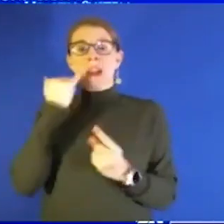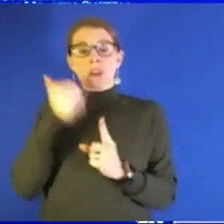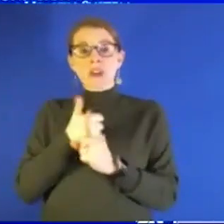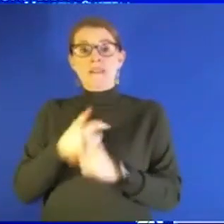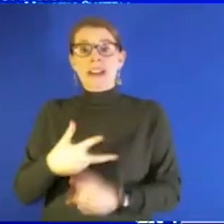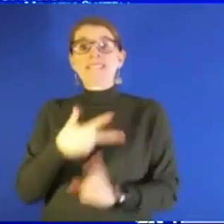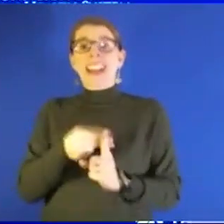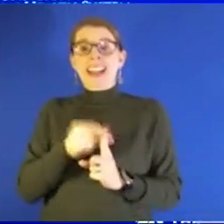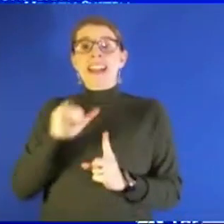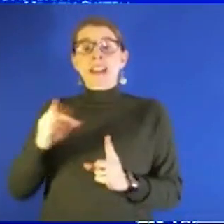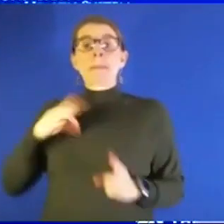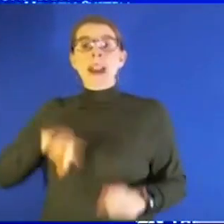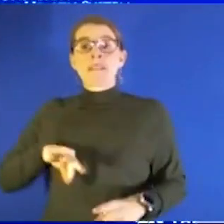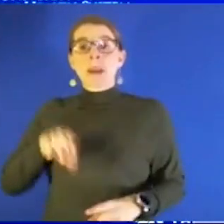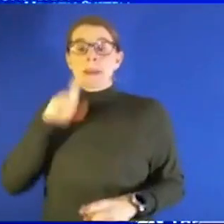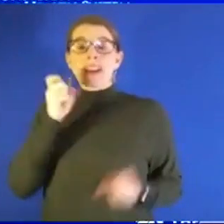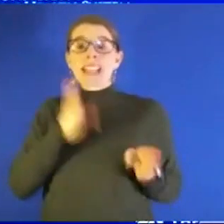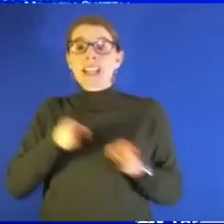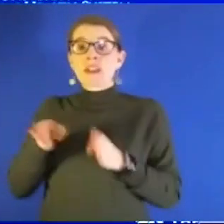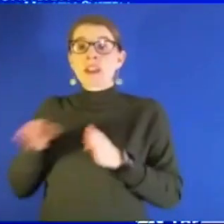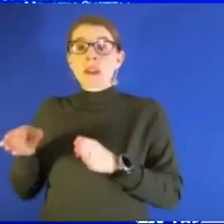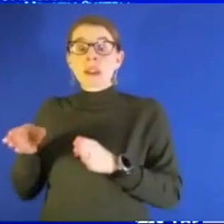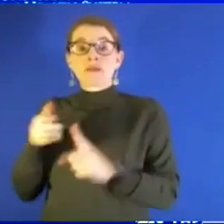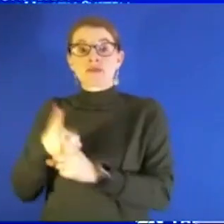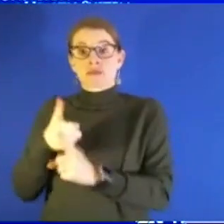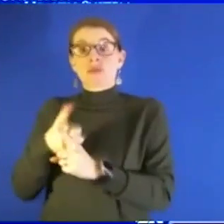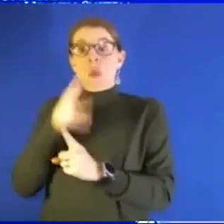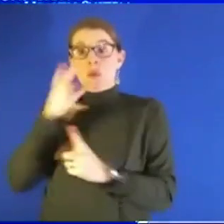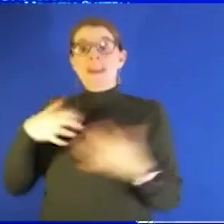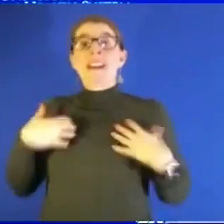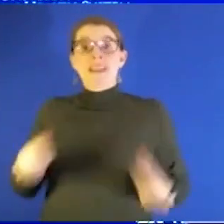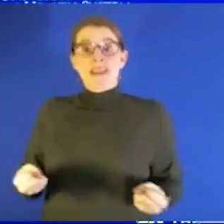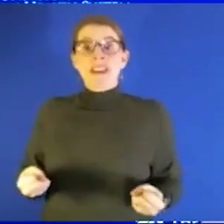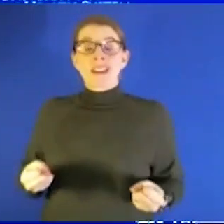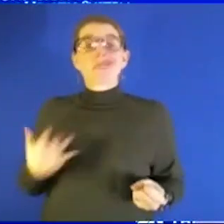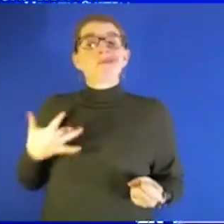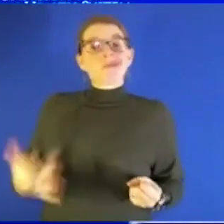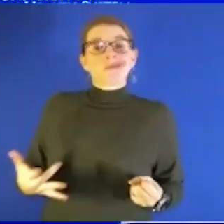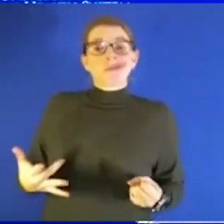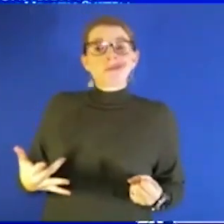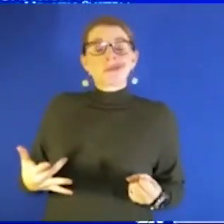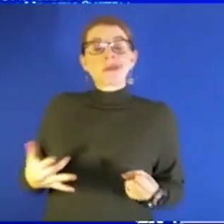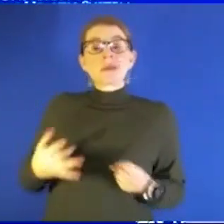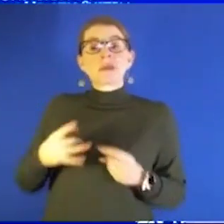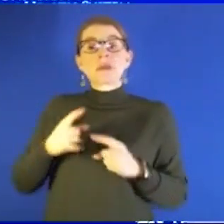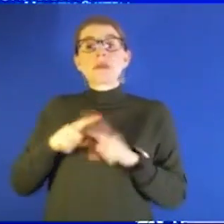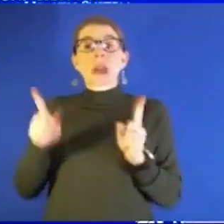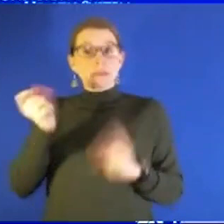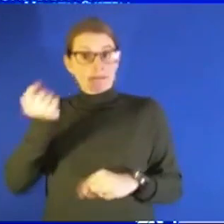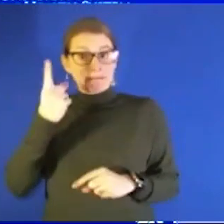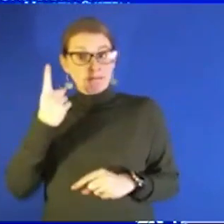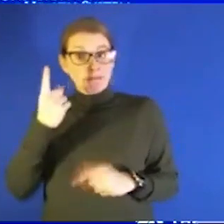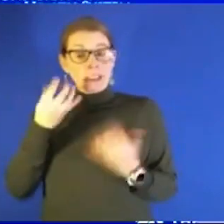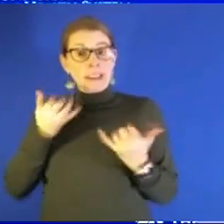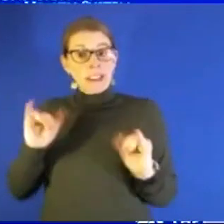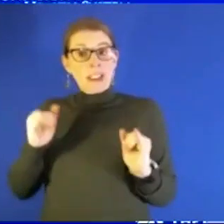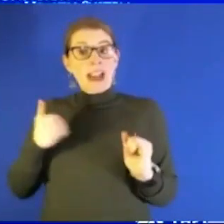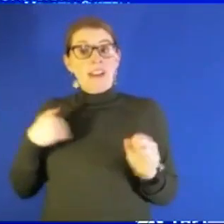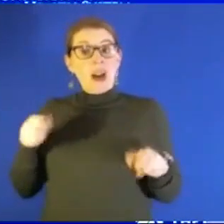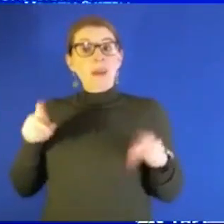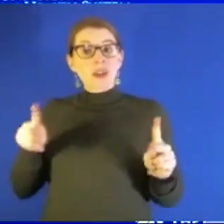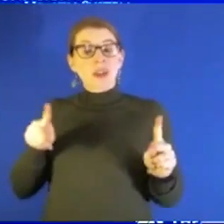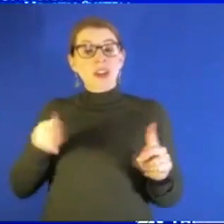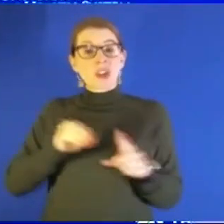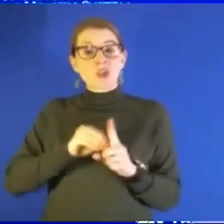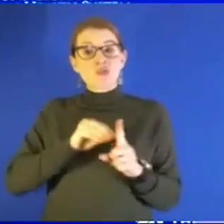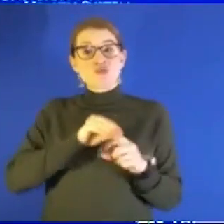benefit because individually you are going to be healthy more likely than not, but just understand you still have that chance to spread to others. Right now there is such